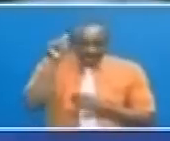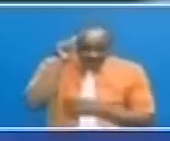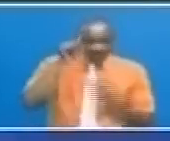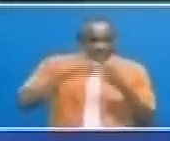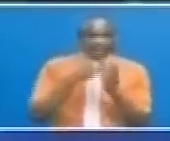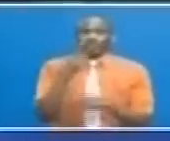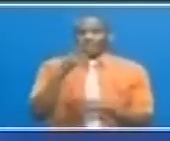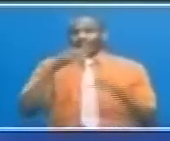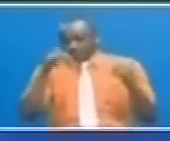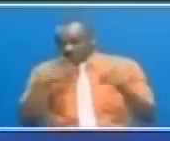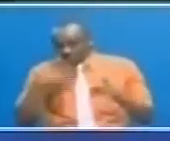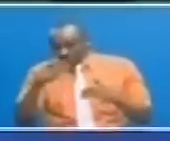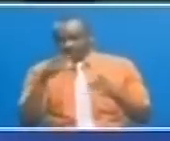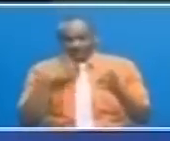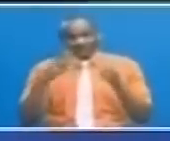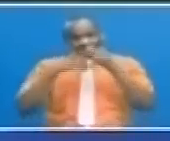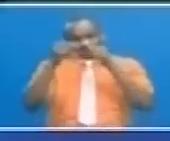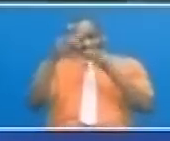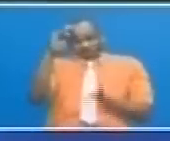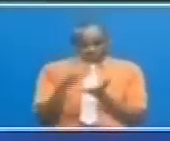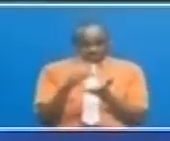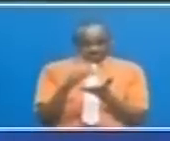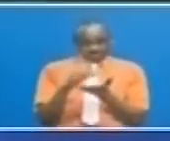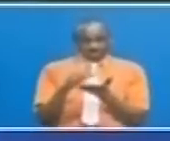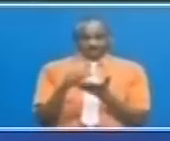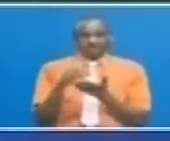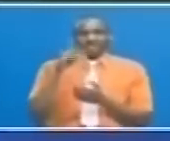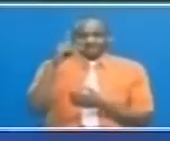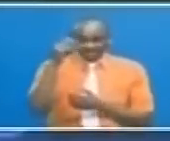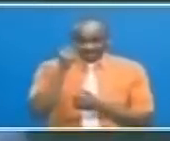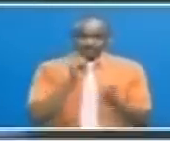least 200 players before they are eliminated to 75. Robinson Okenye, KTN Sports.